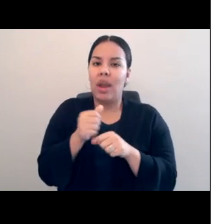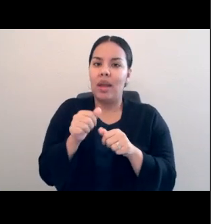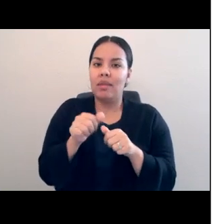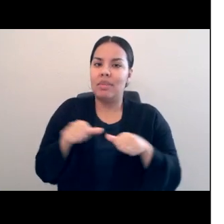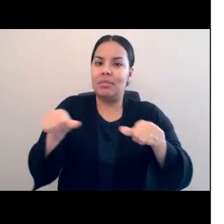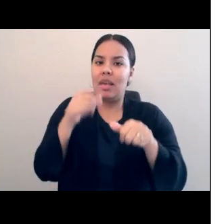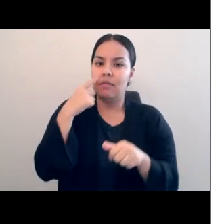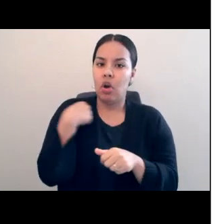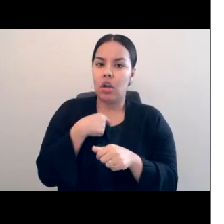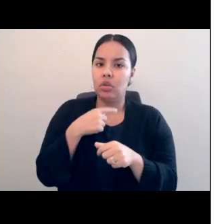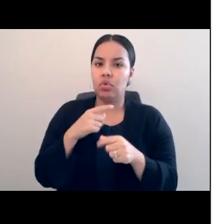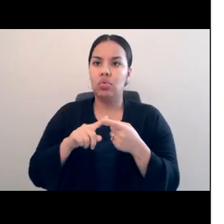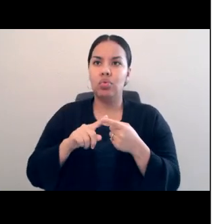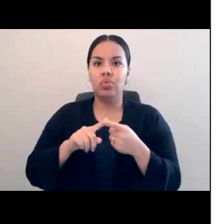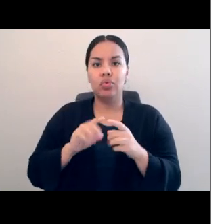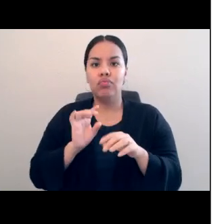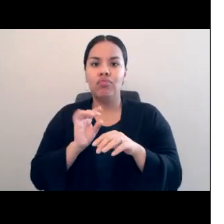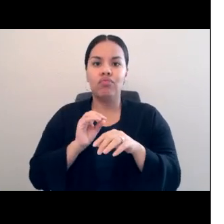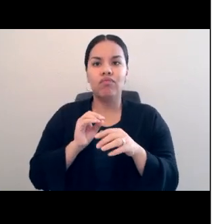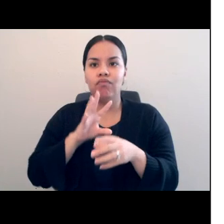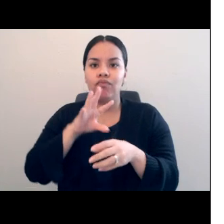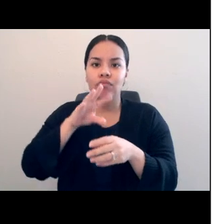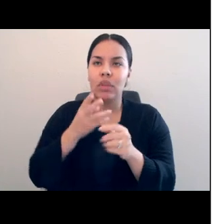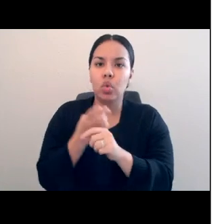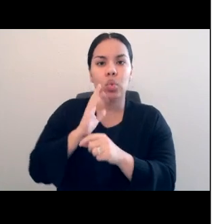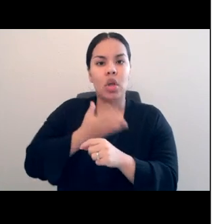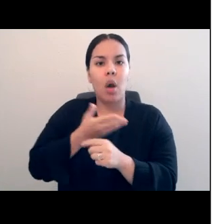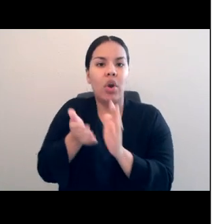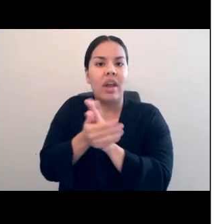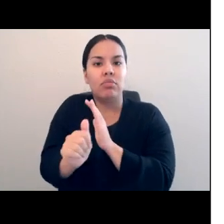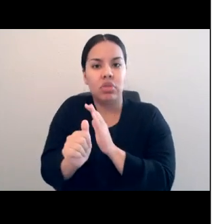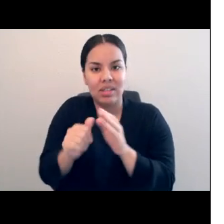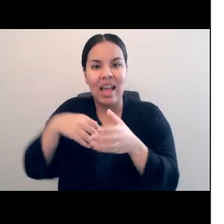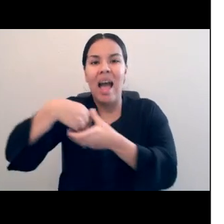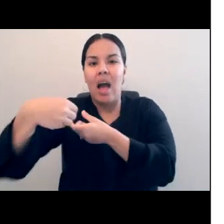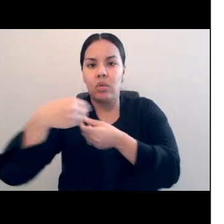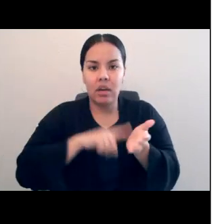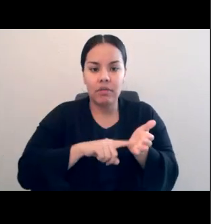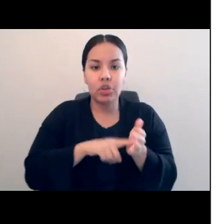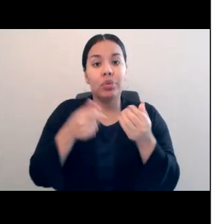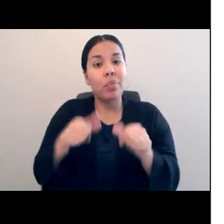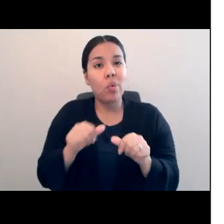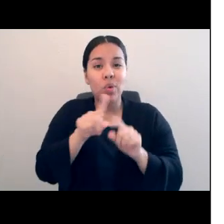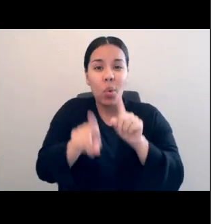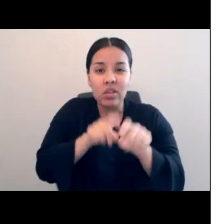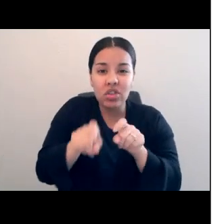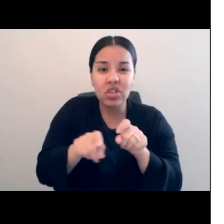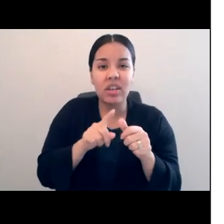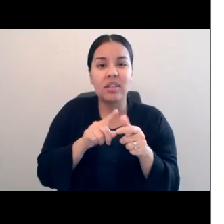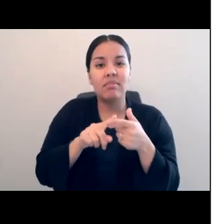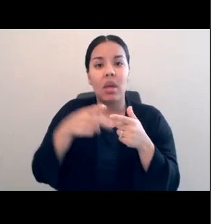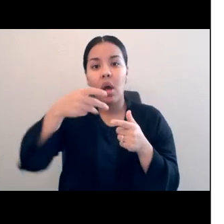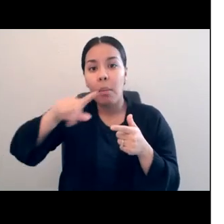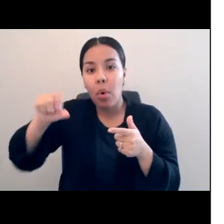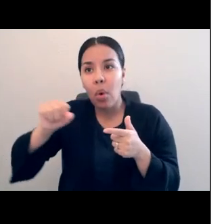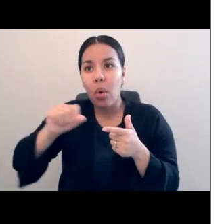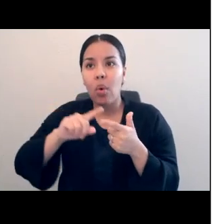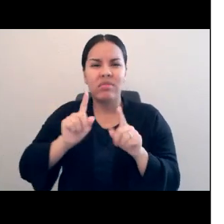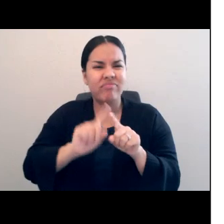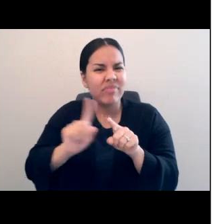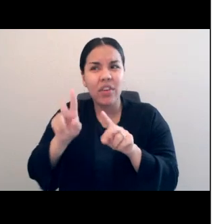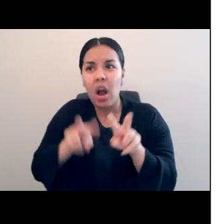our expertise outside of our research. So she posts questions and polls and observations about popular culture